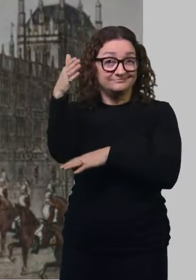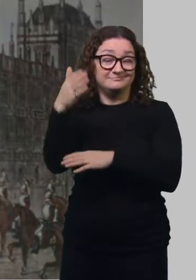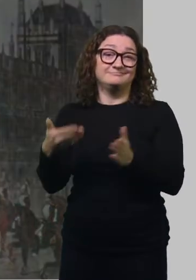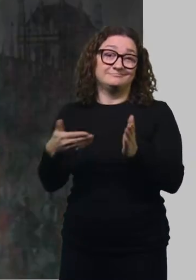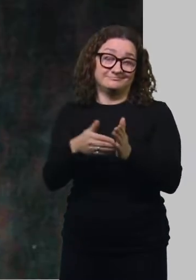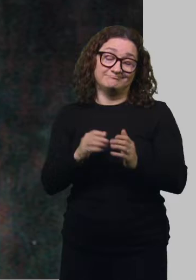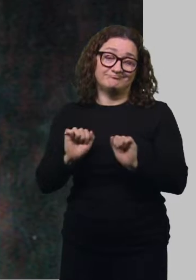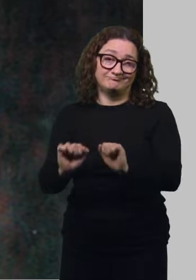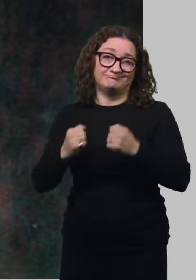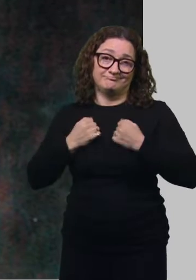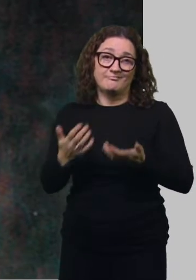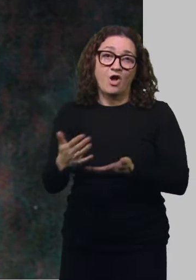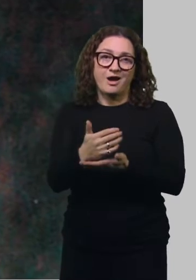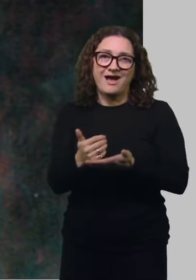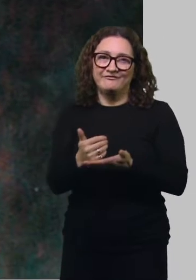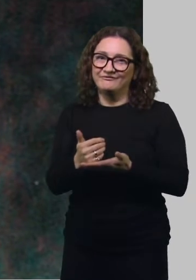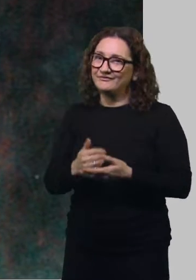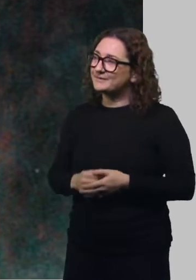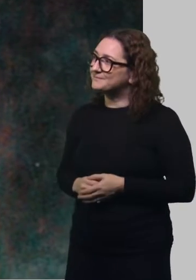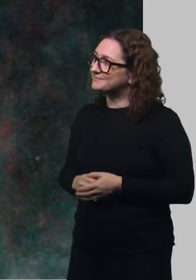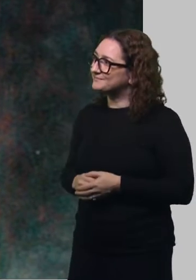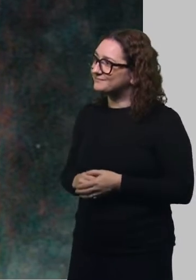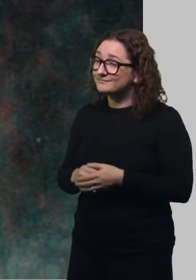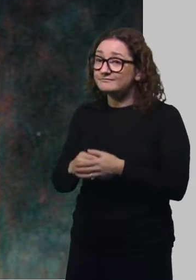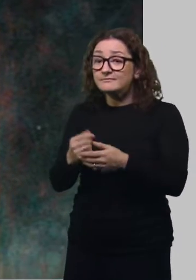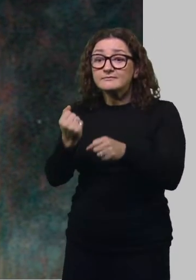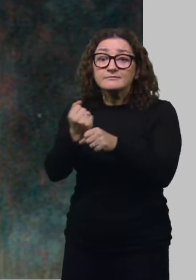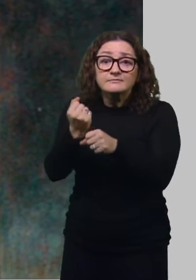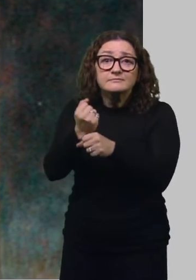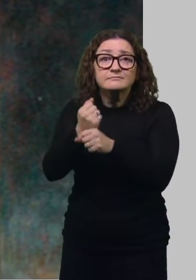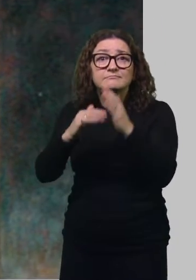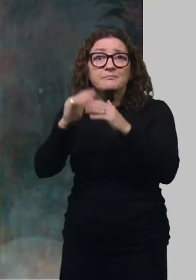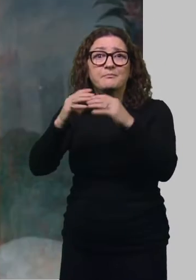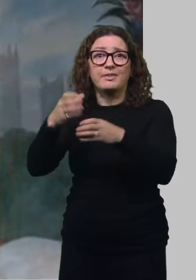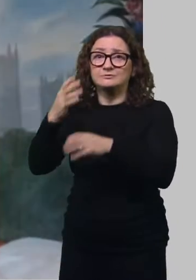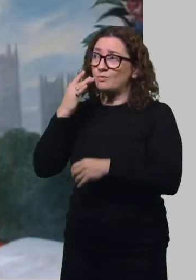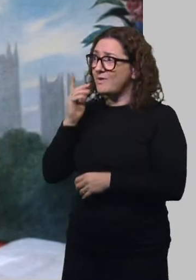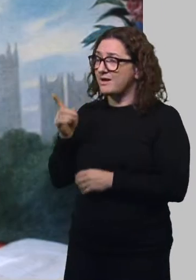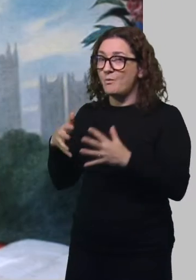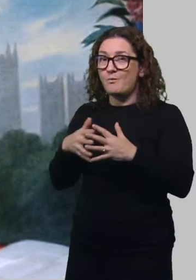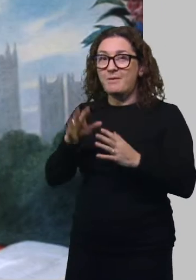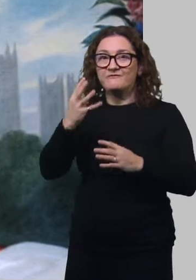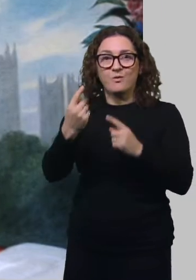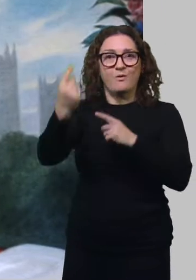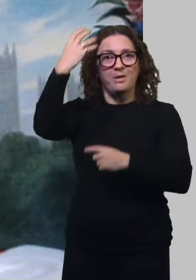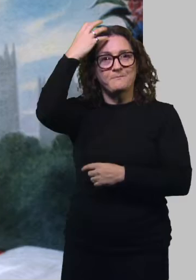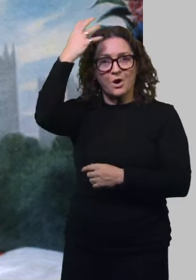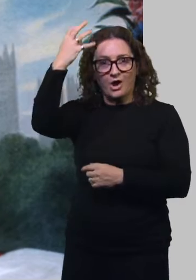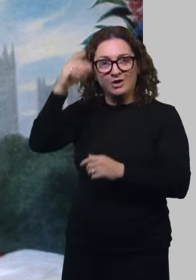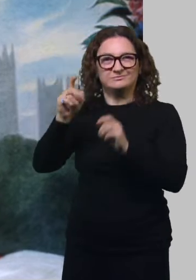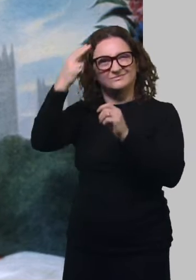Work started on the tower when William IV was monarch, and was originally called the King's Tower. It was renamed when Queen Victoria was crowned